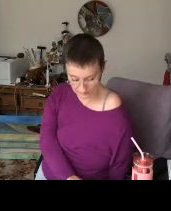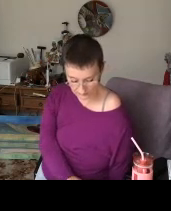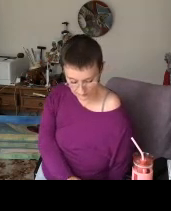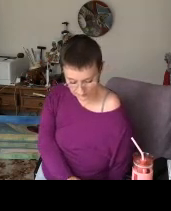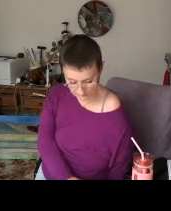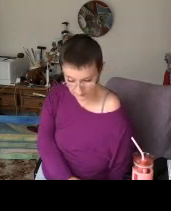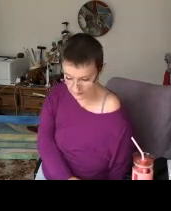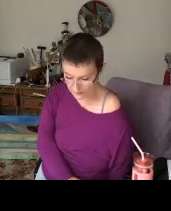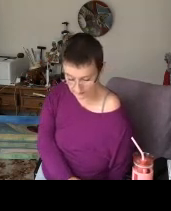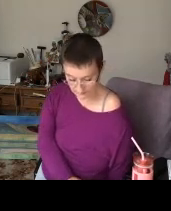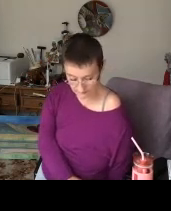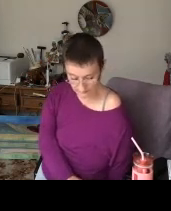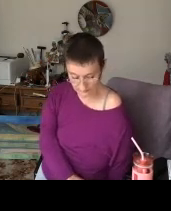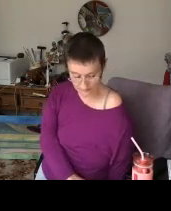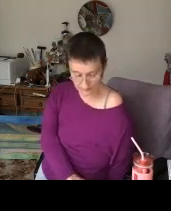impromptu